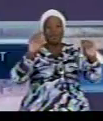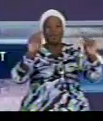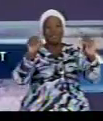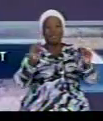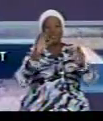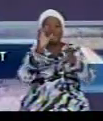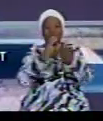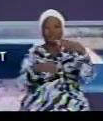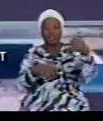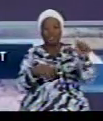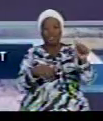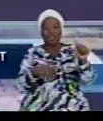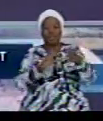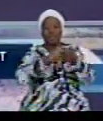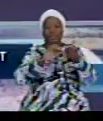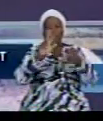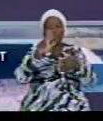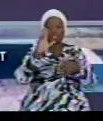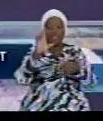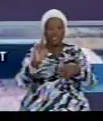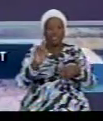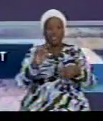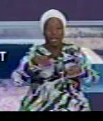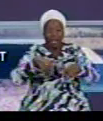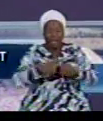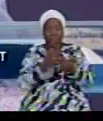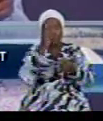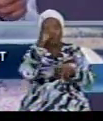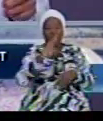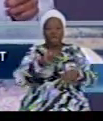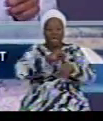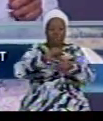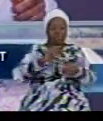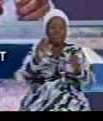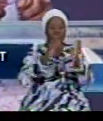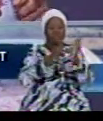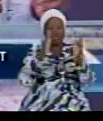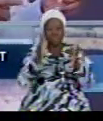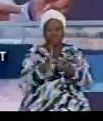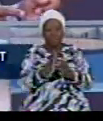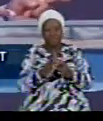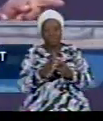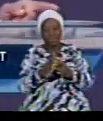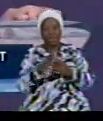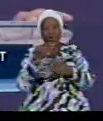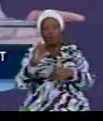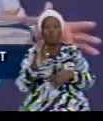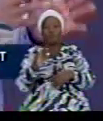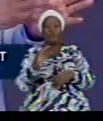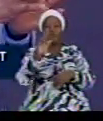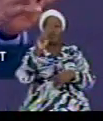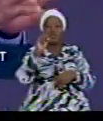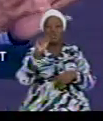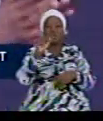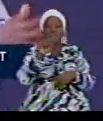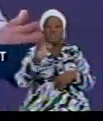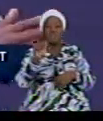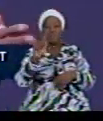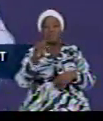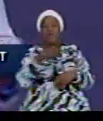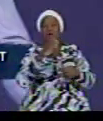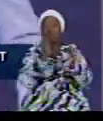verse 38. How God anointed Jesus of Nazareth with the